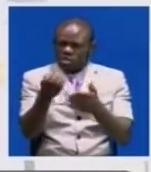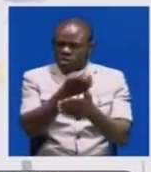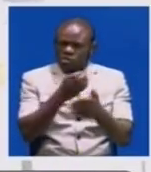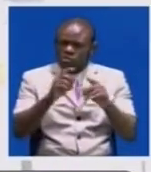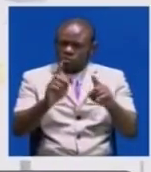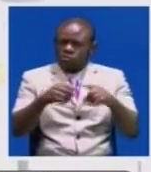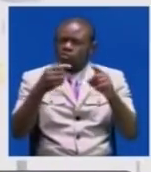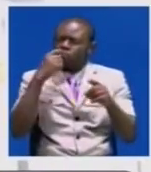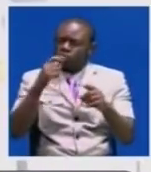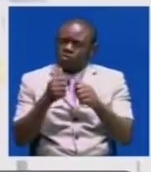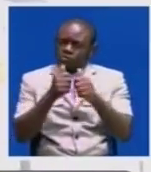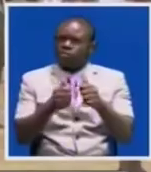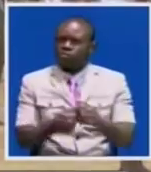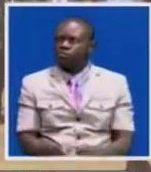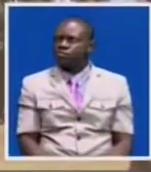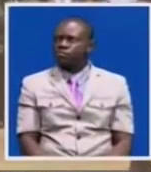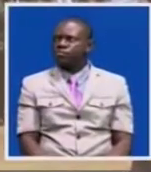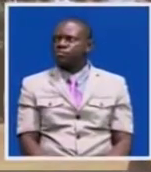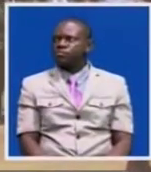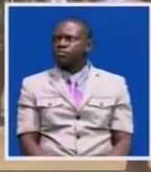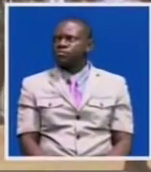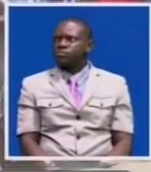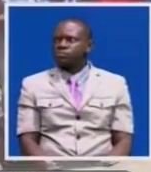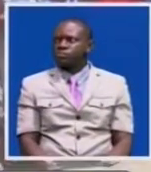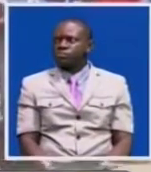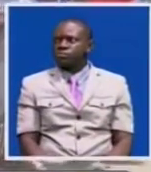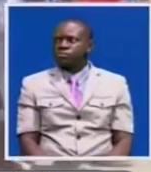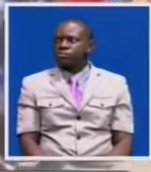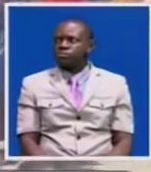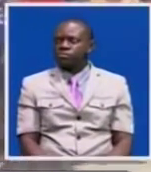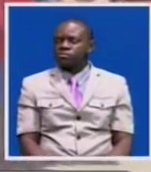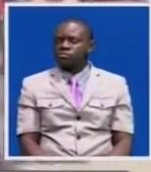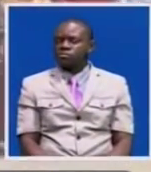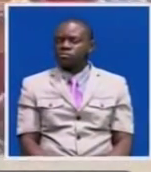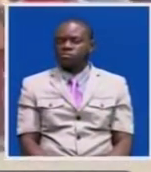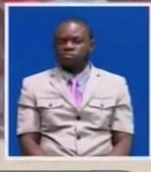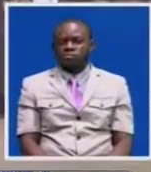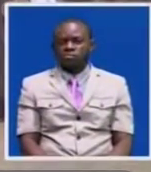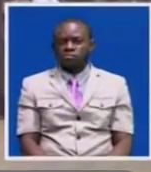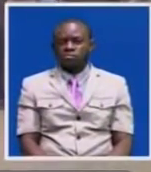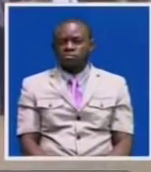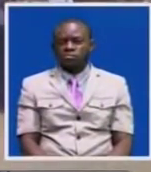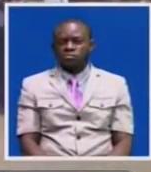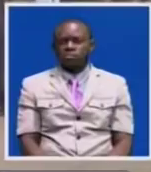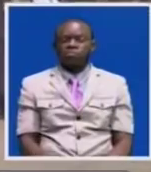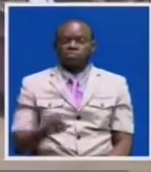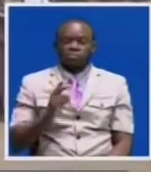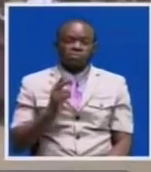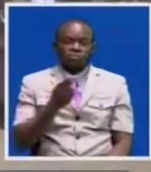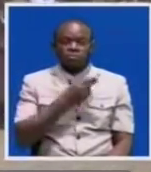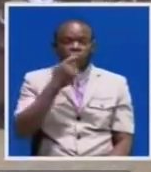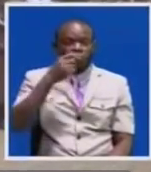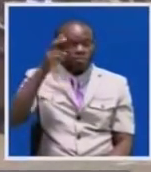Dr. Edgar Lungu, has led the nation, speaking in various languages, reminded us to ensure that we